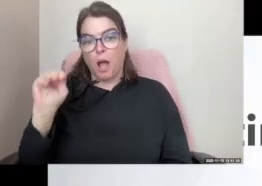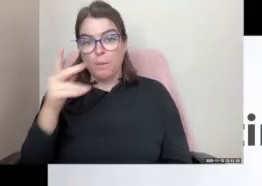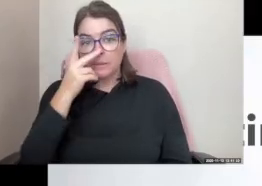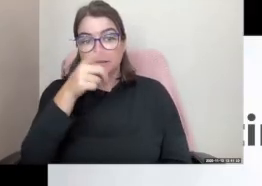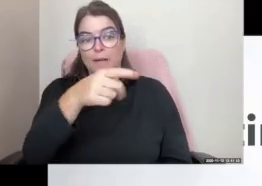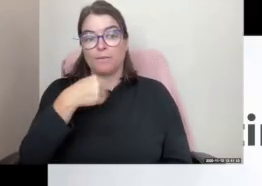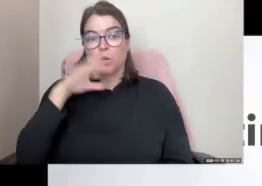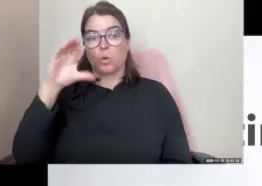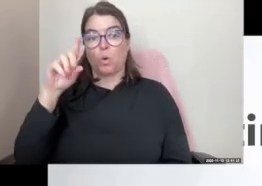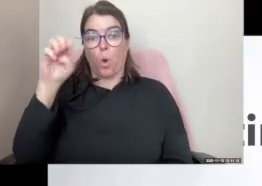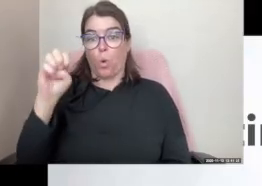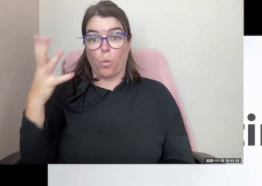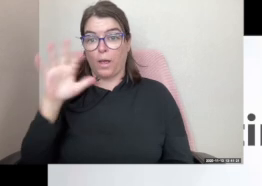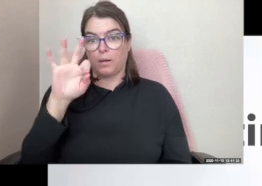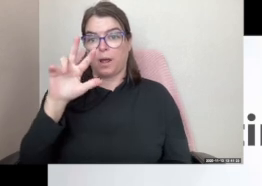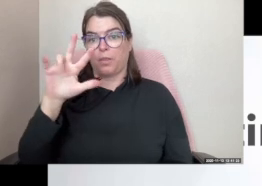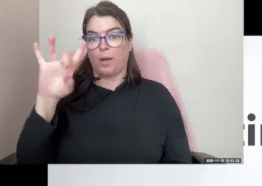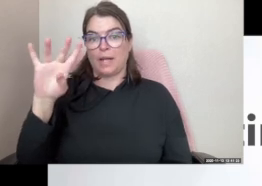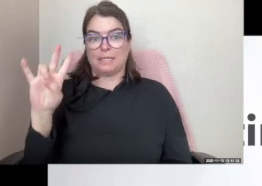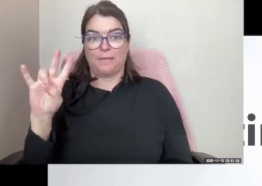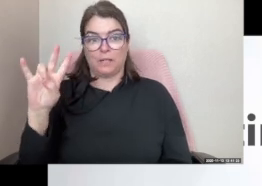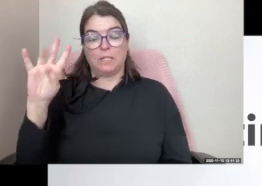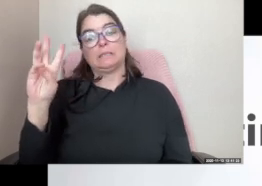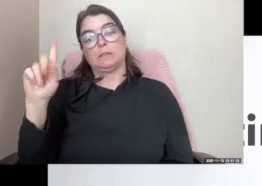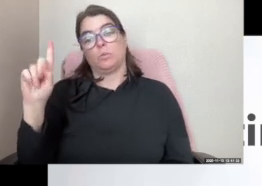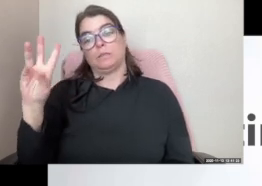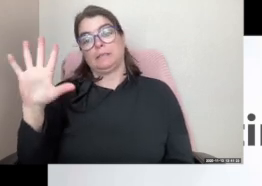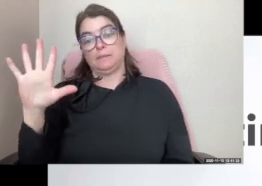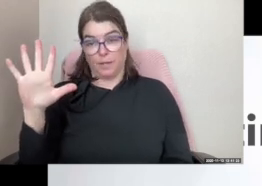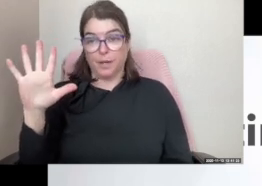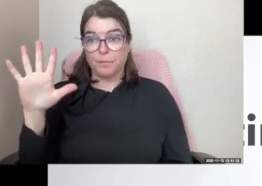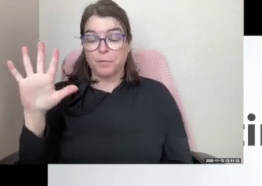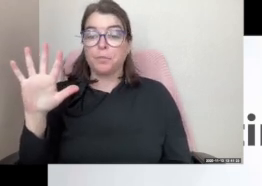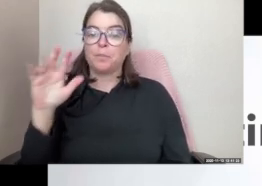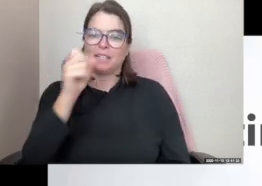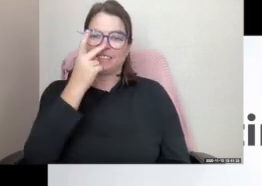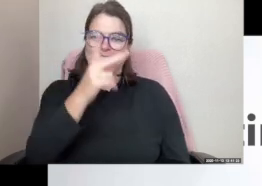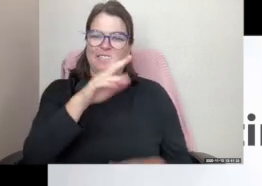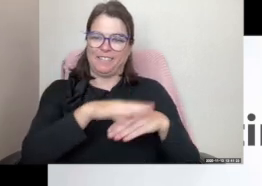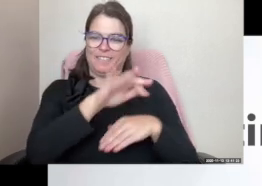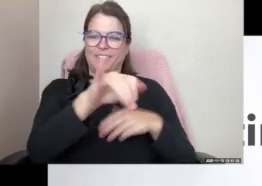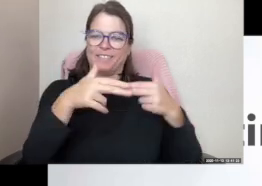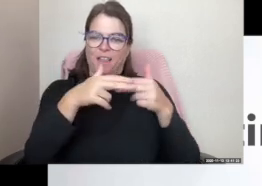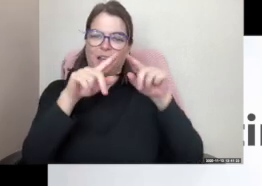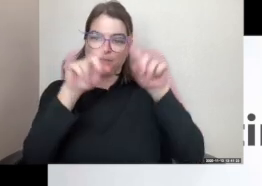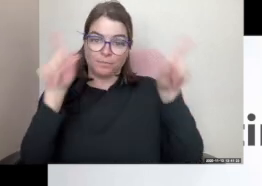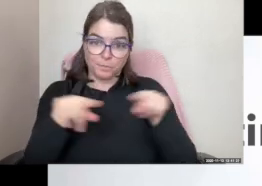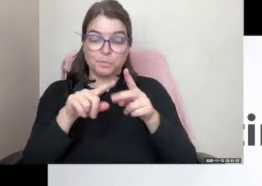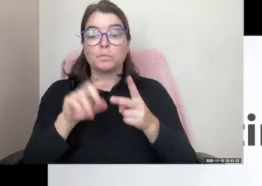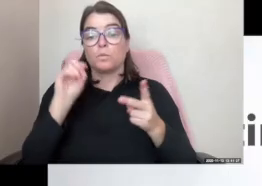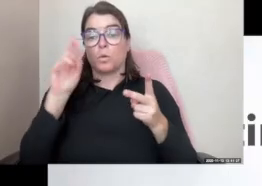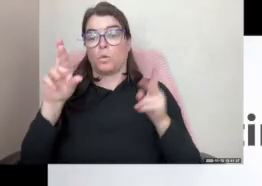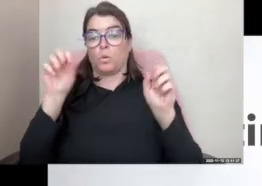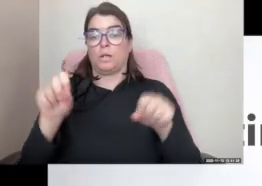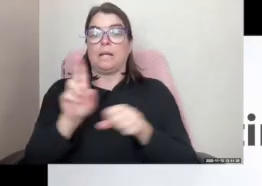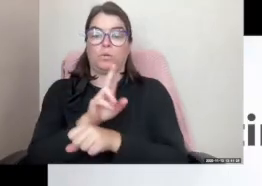can participate. You can go into your browser and go to menti.com and enter the code on the